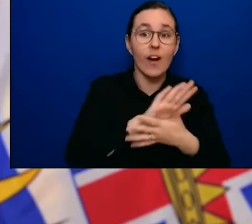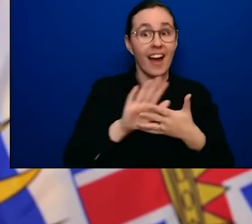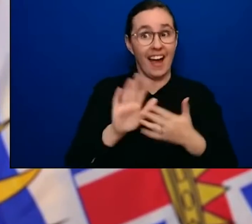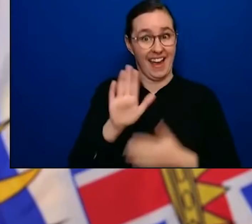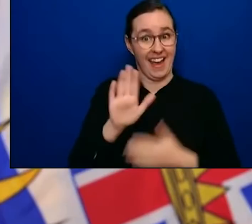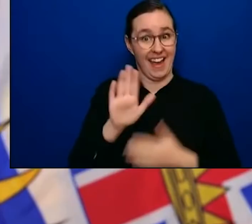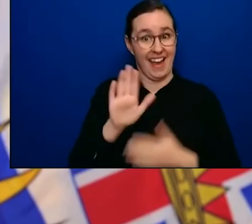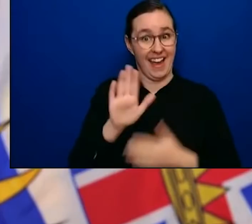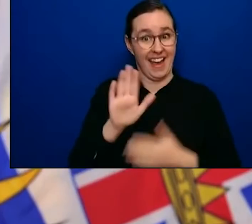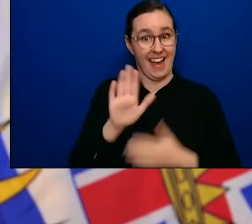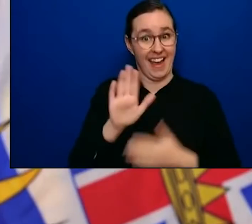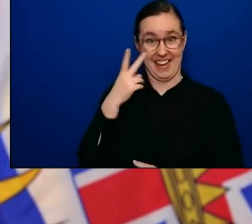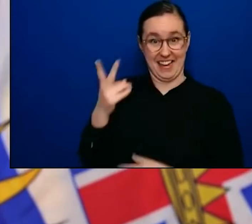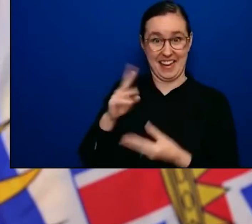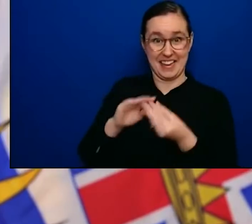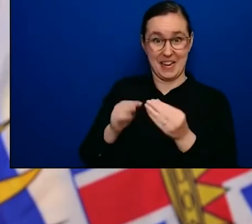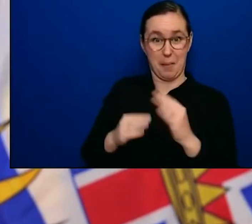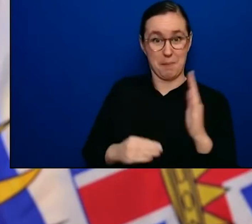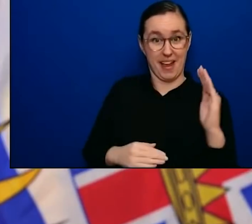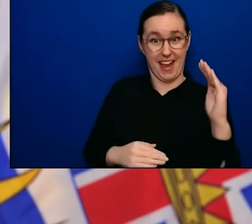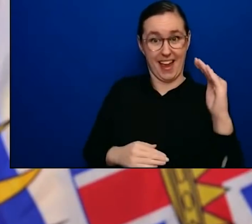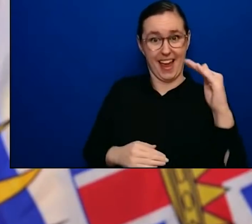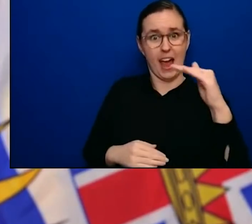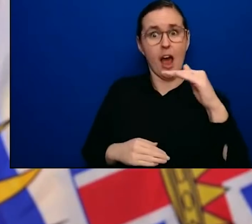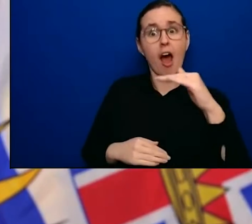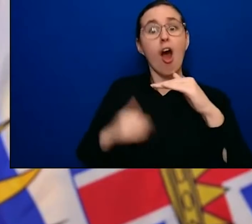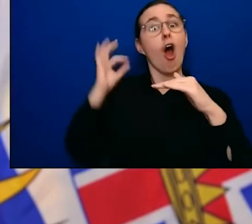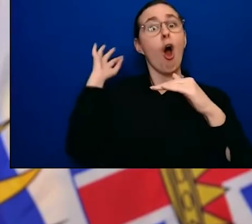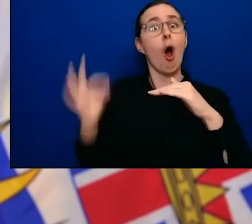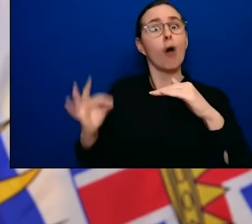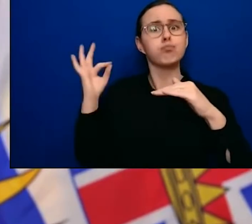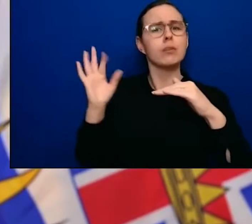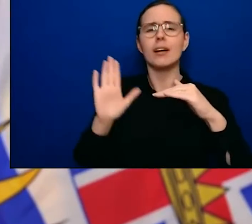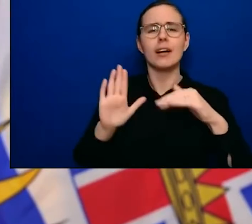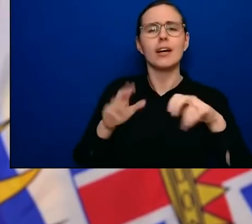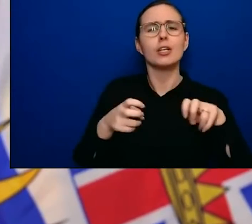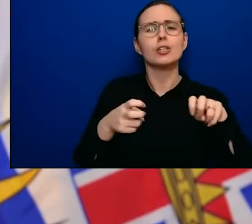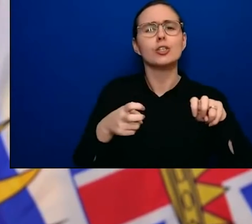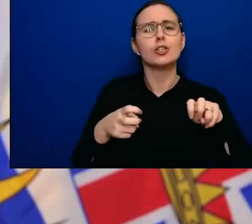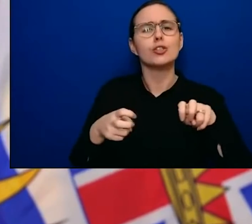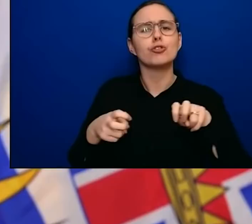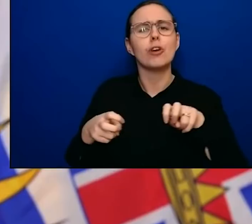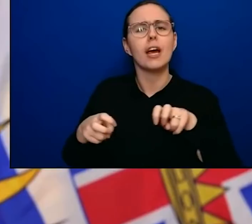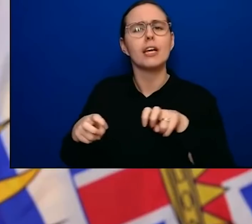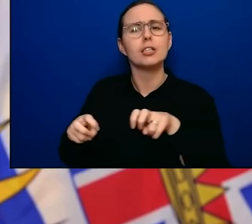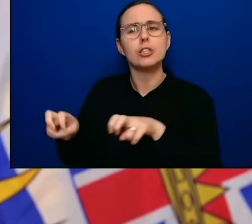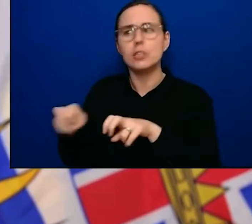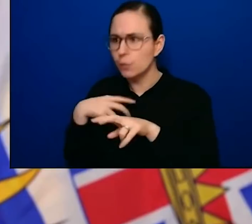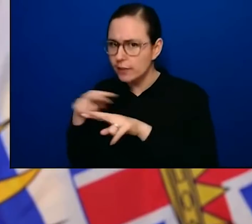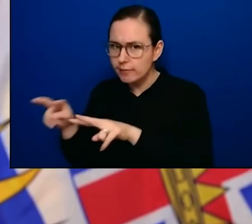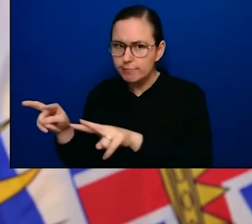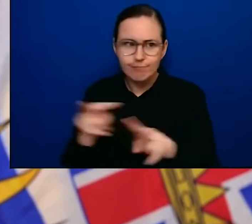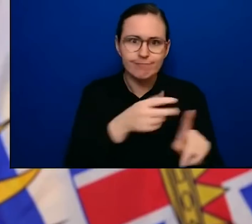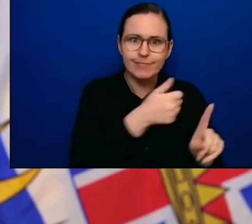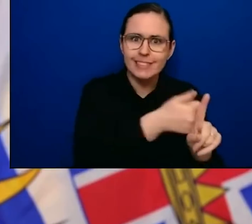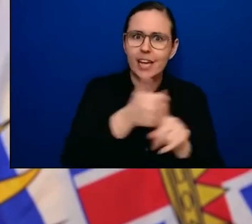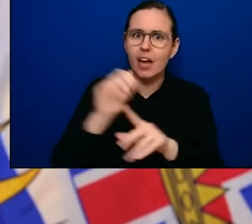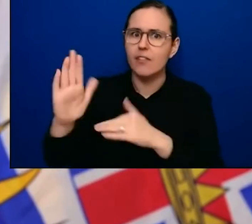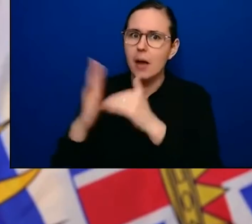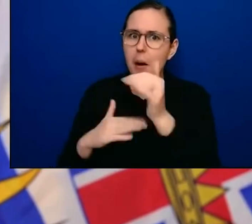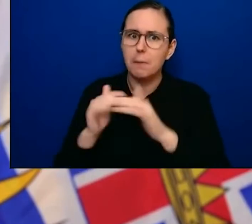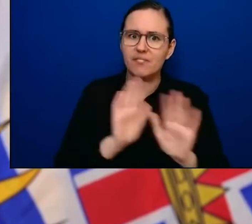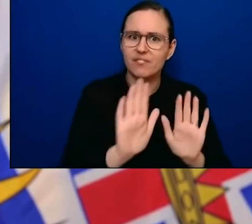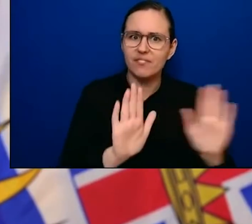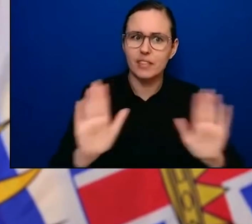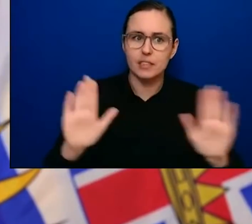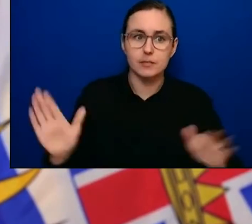levels. We need to make sure that we are wearing masks where it's appropriate for us, keeping our distance from people,